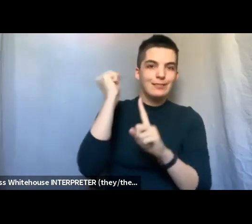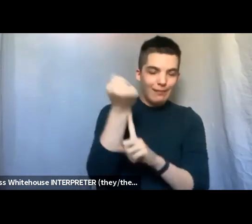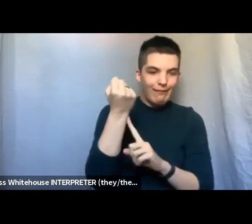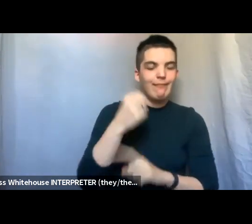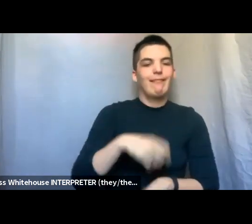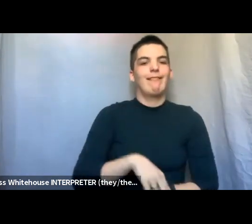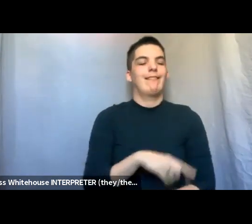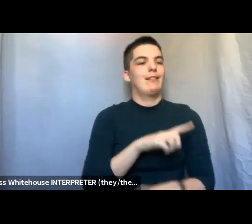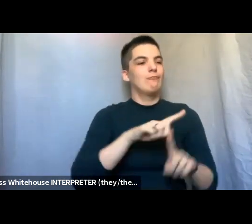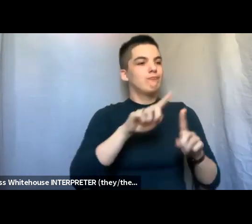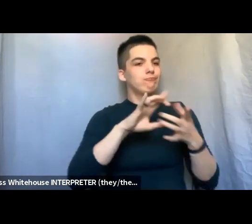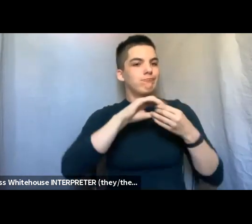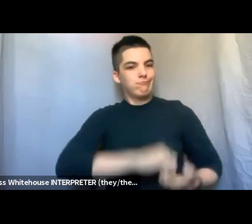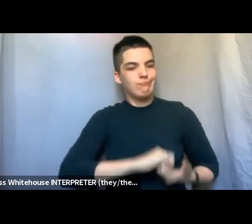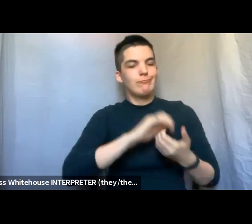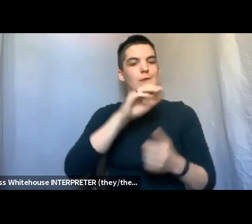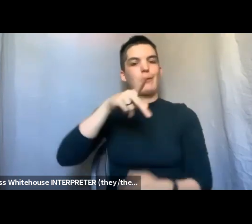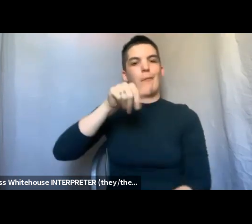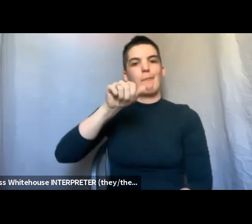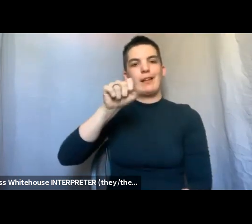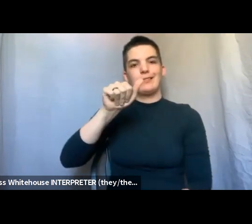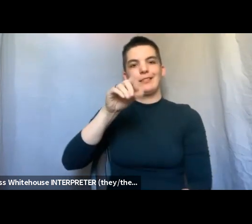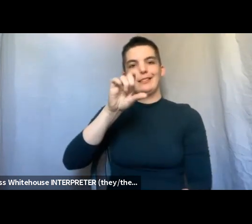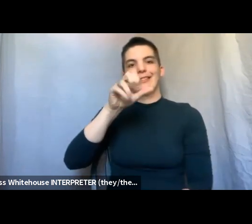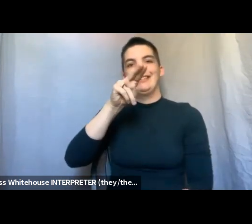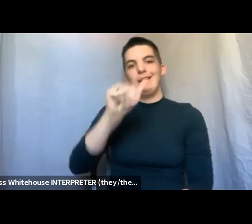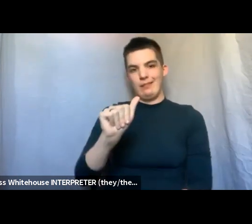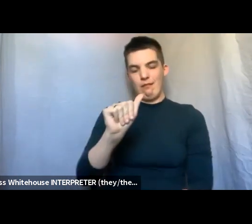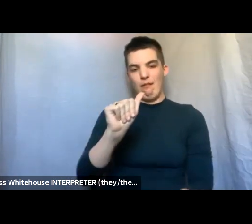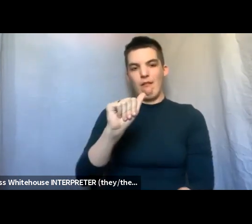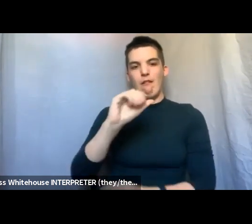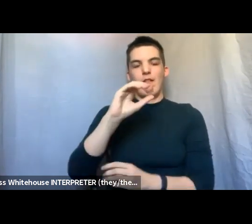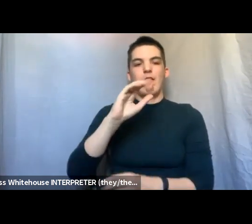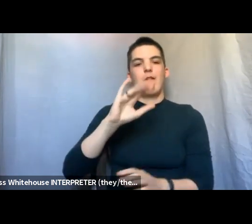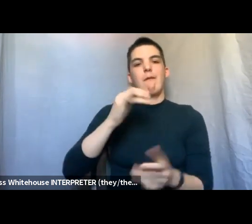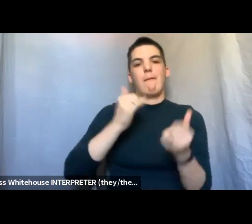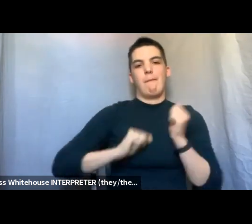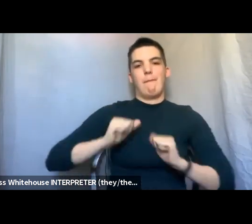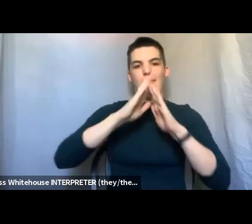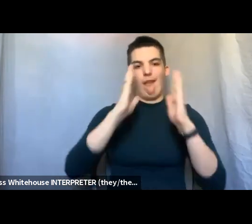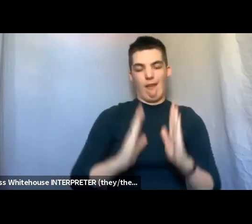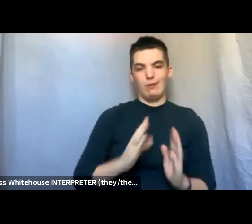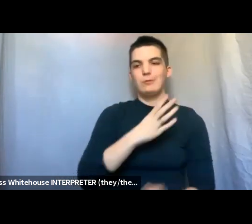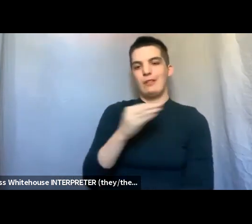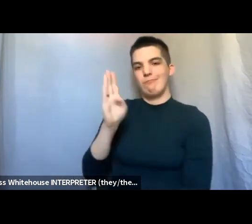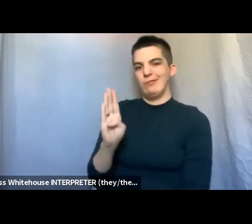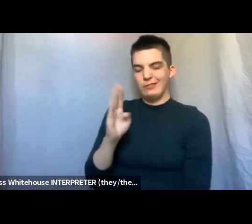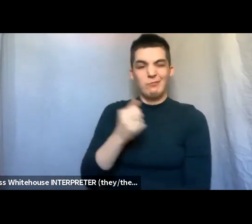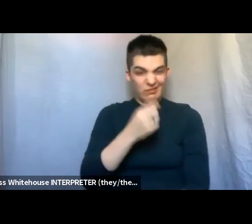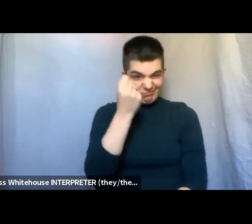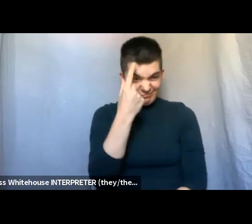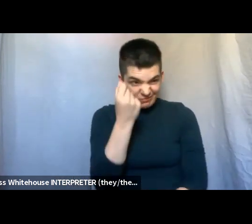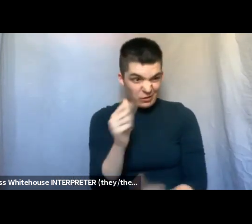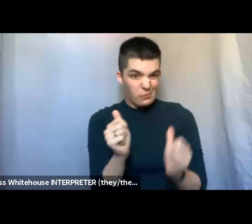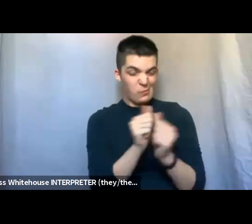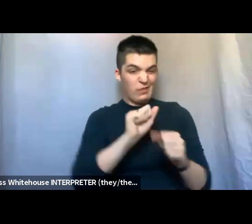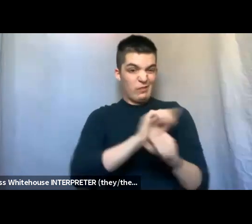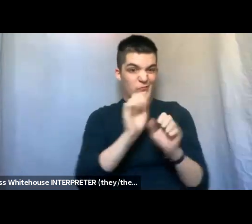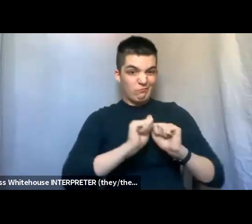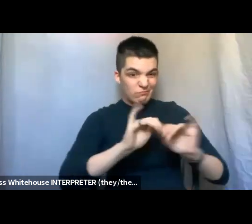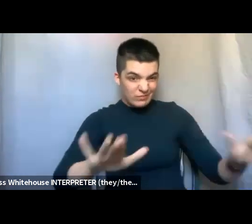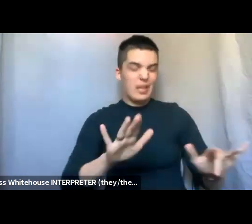Pasadena Playhouse, and also with the Boston Court Pasadena. Of course, because of the COVID virus this year, it was an easy decision